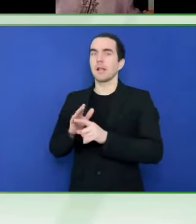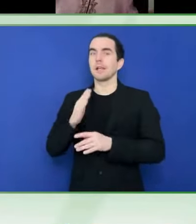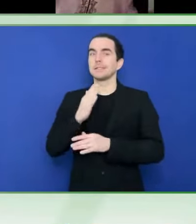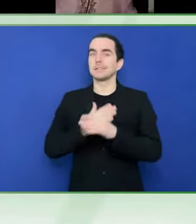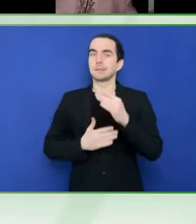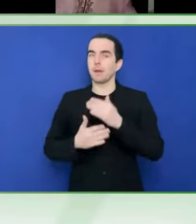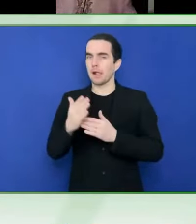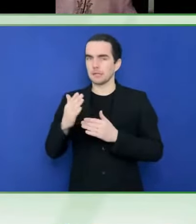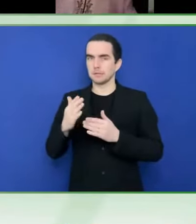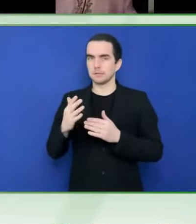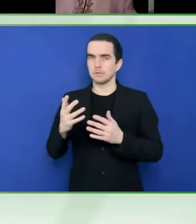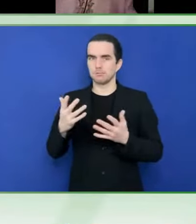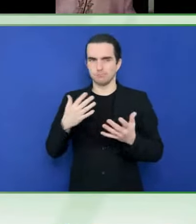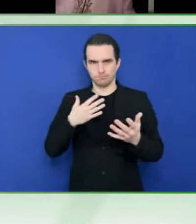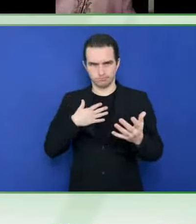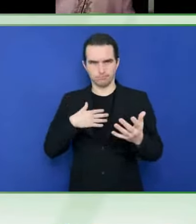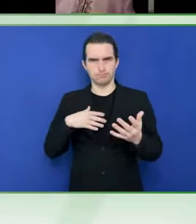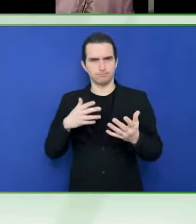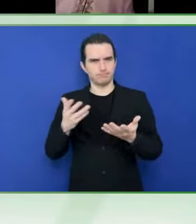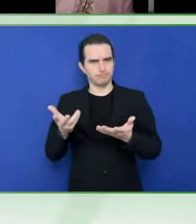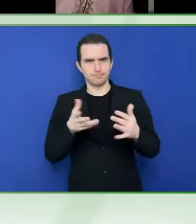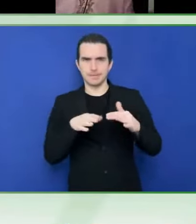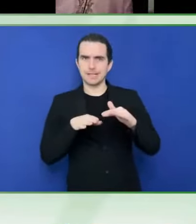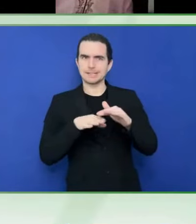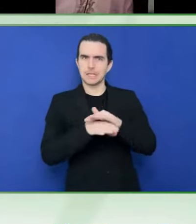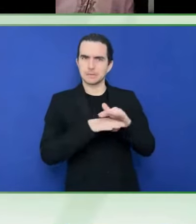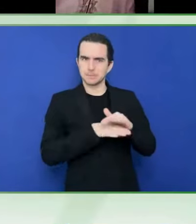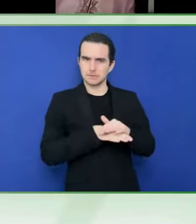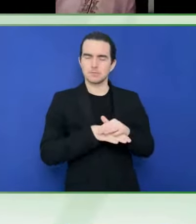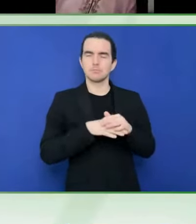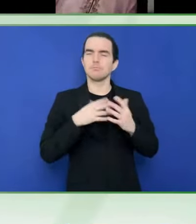we are planning to sensitize and train